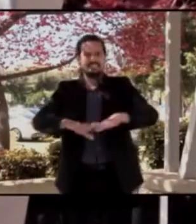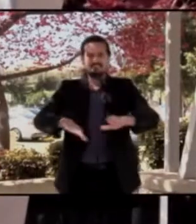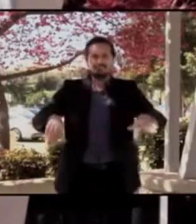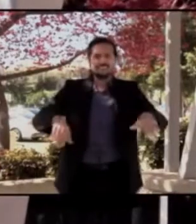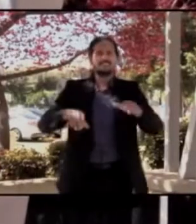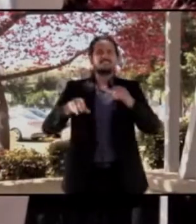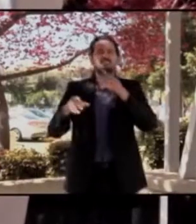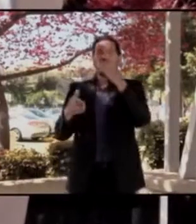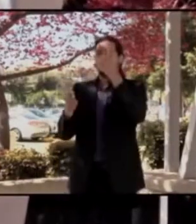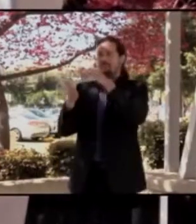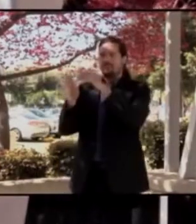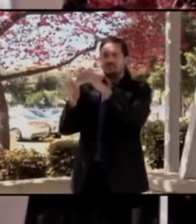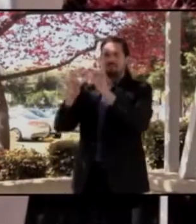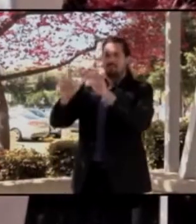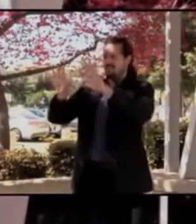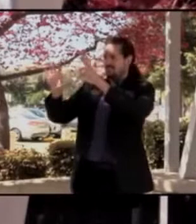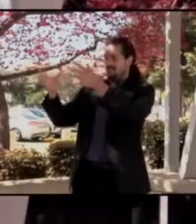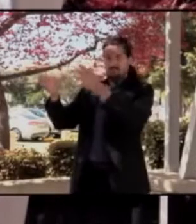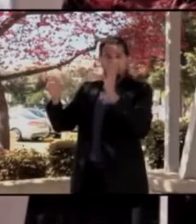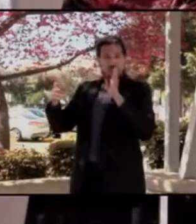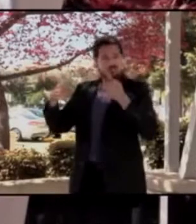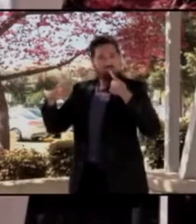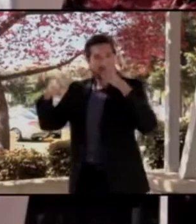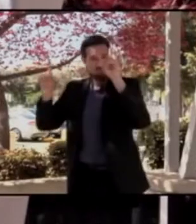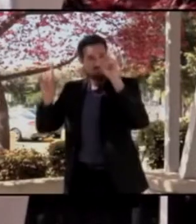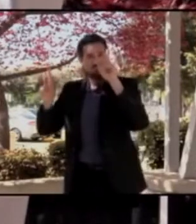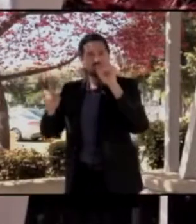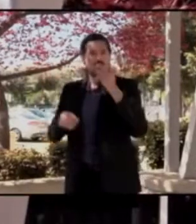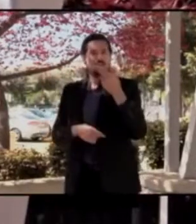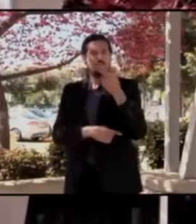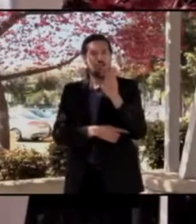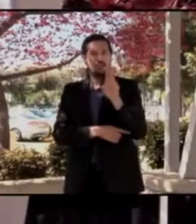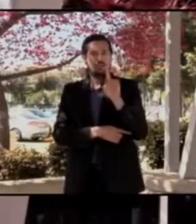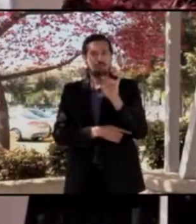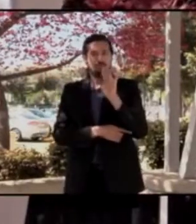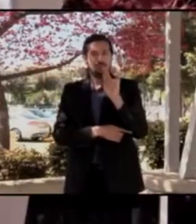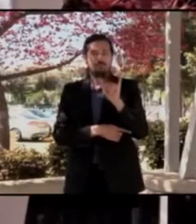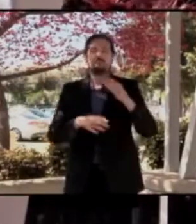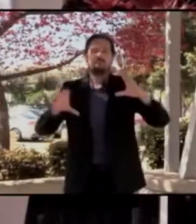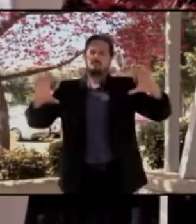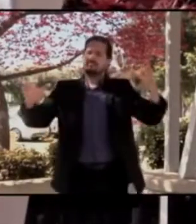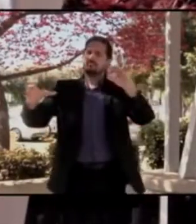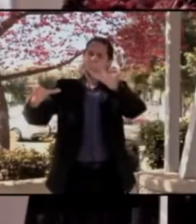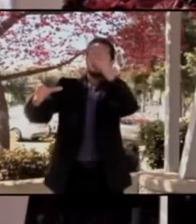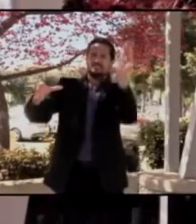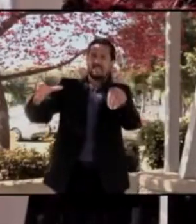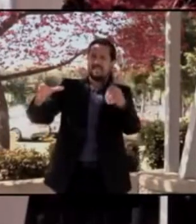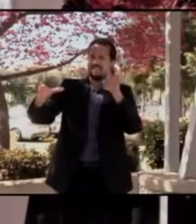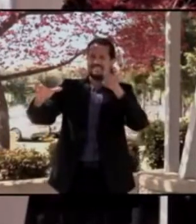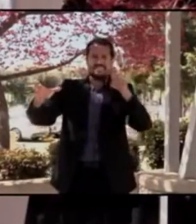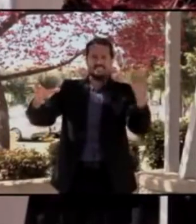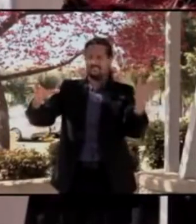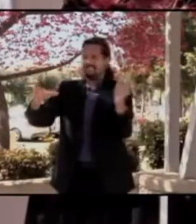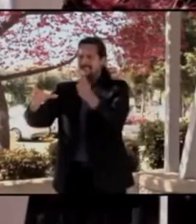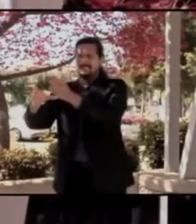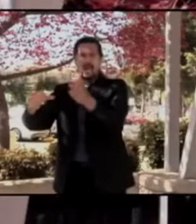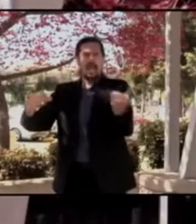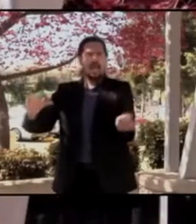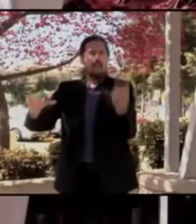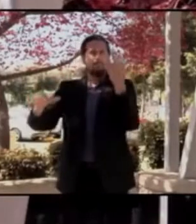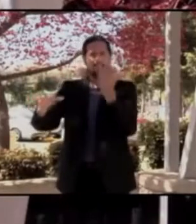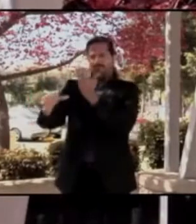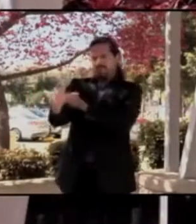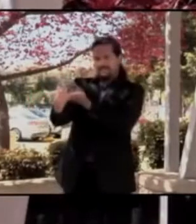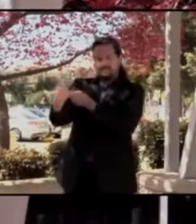what is herd immunity, what percentage of the population needs to be vaccinated, changes. The estimates have been